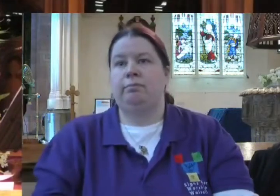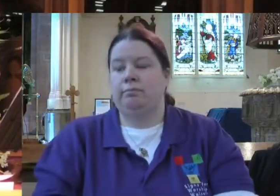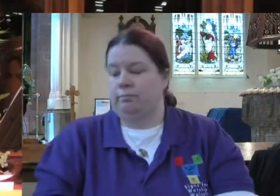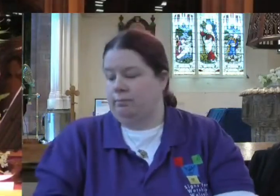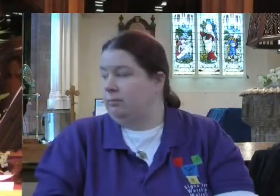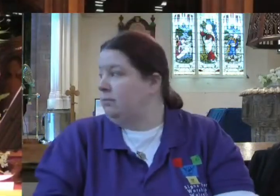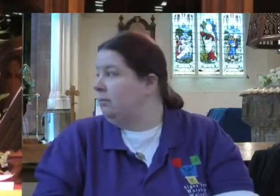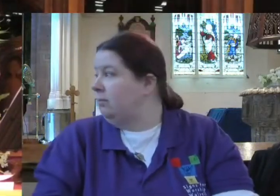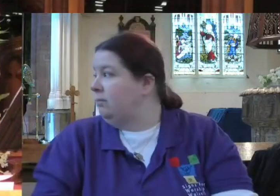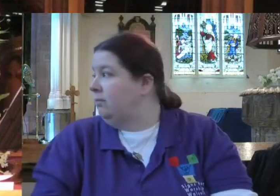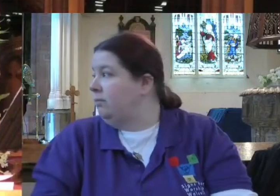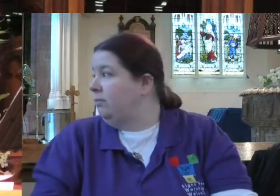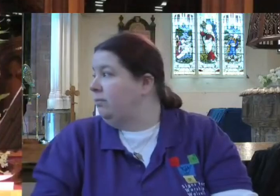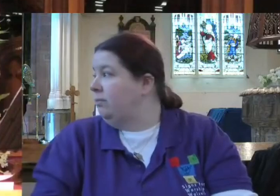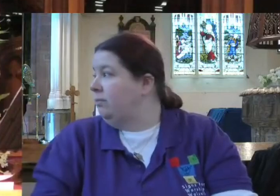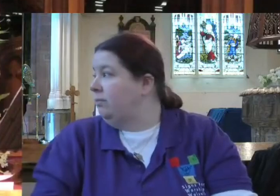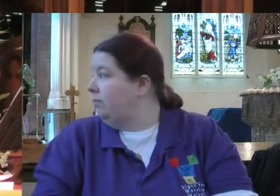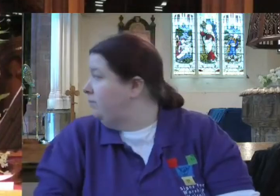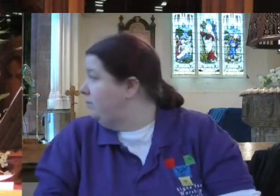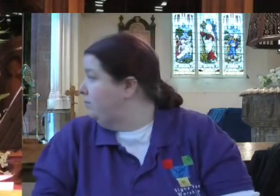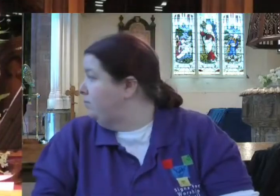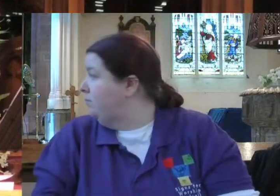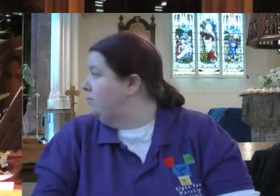If you've got your phone turned on, if you haven't, don't worry.